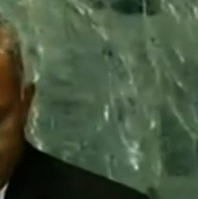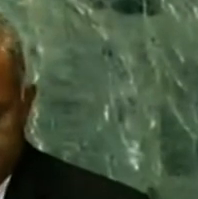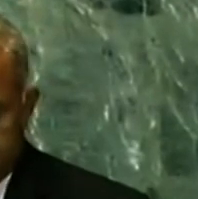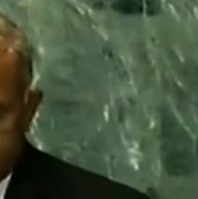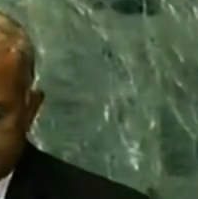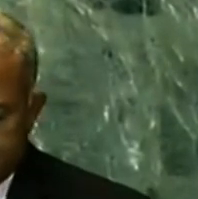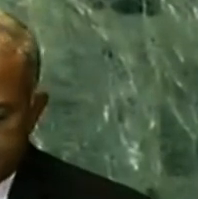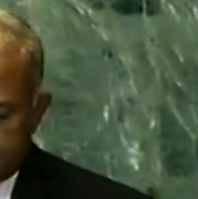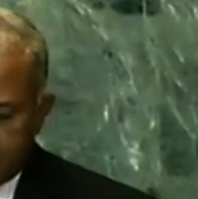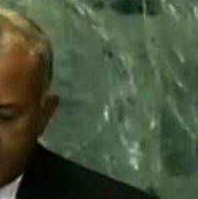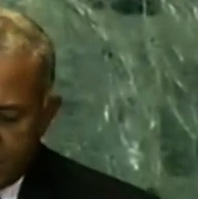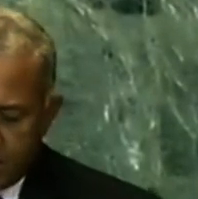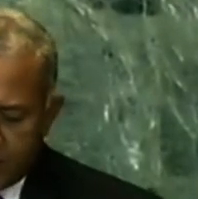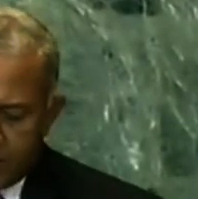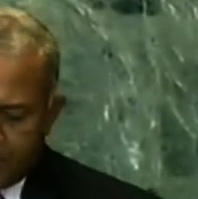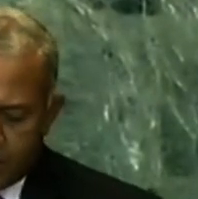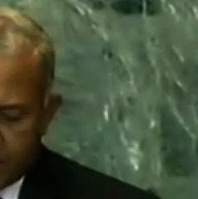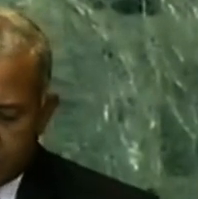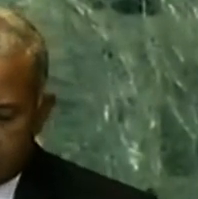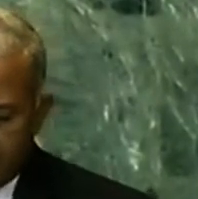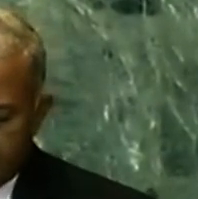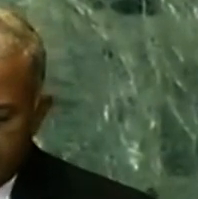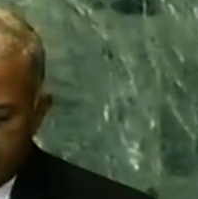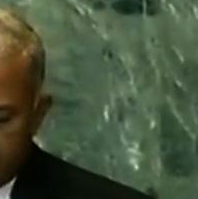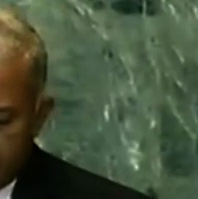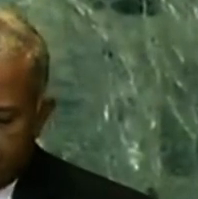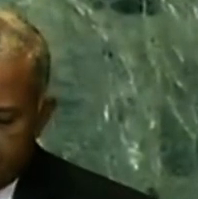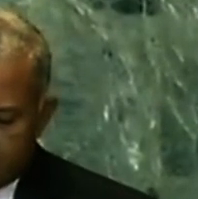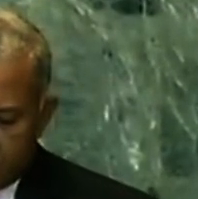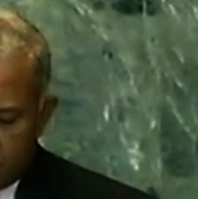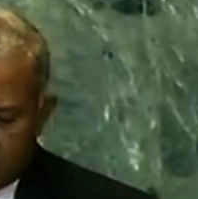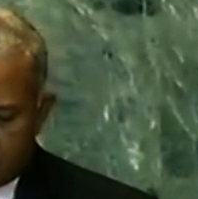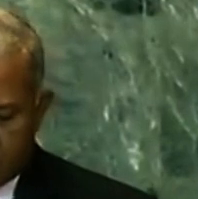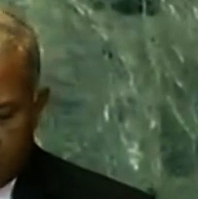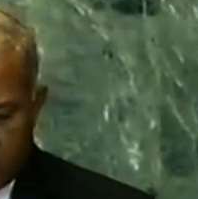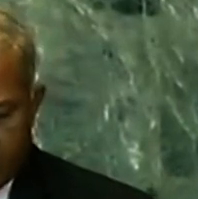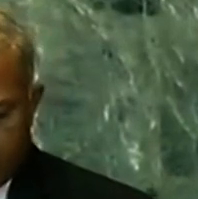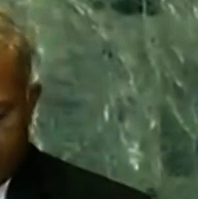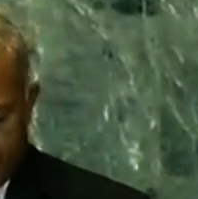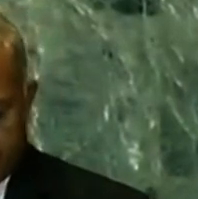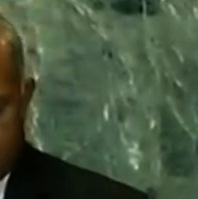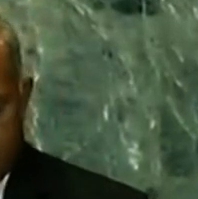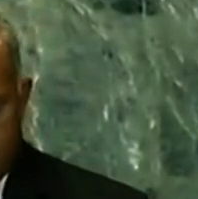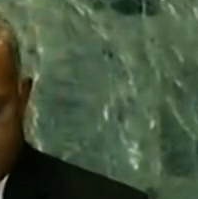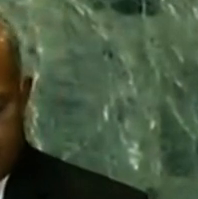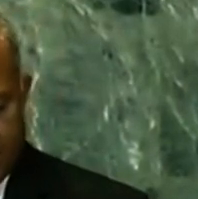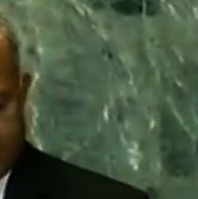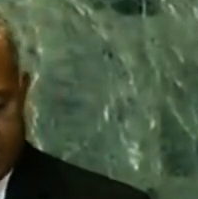The roadmap clearly states that in the process, the new Fijian constitution must do away with